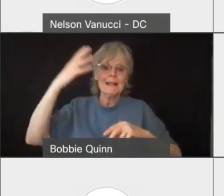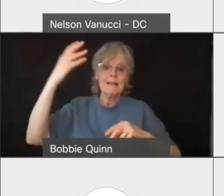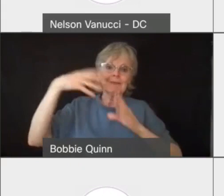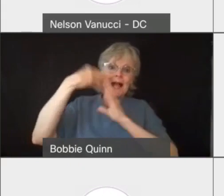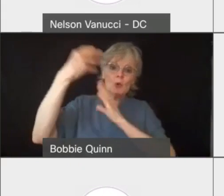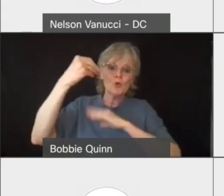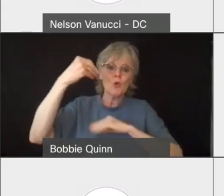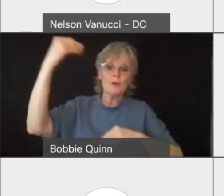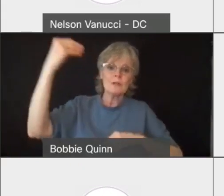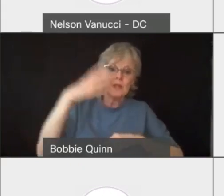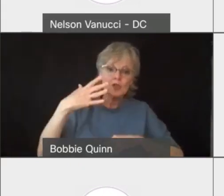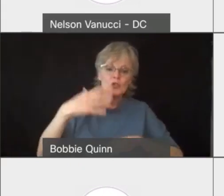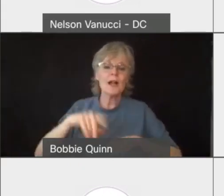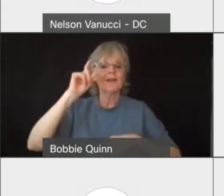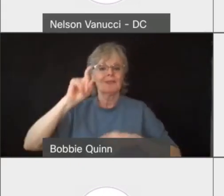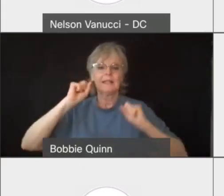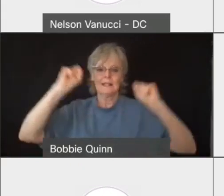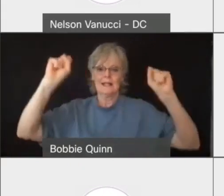and exercise.